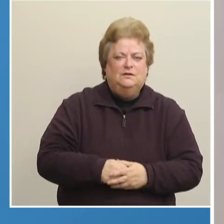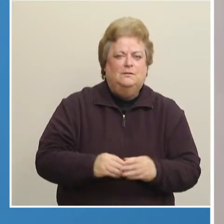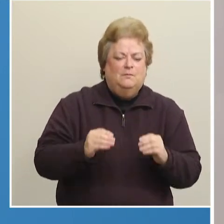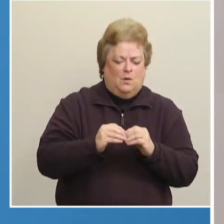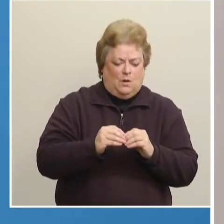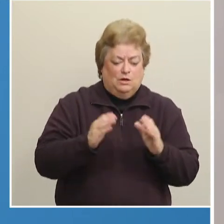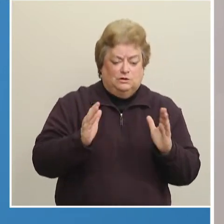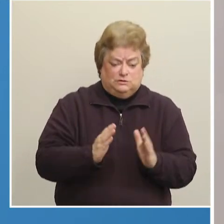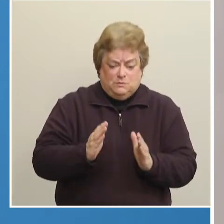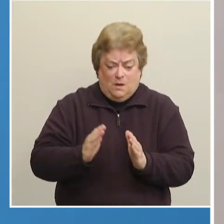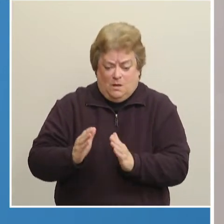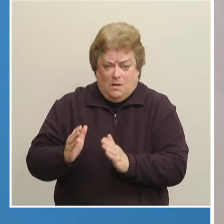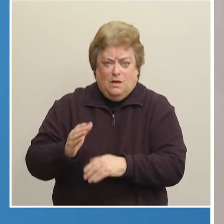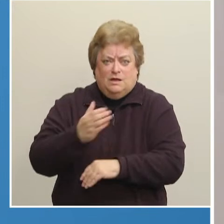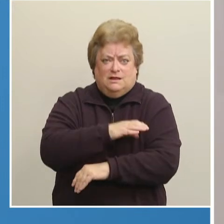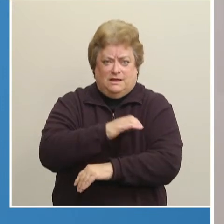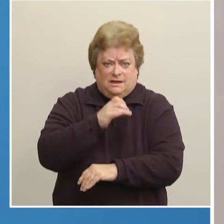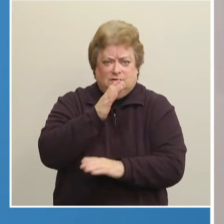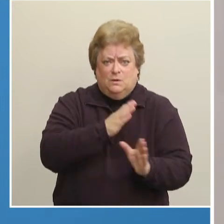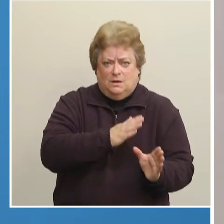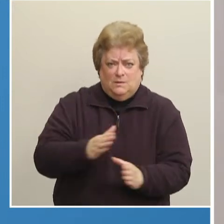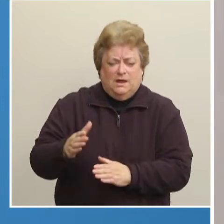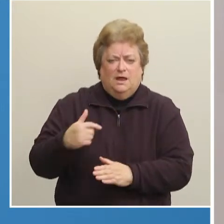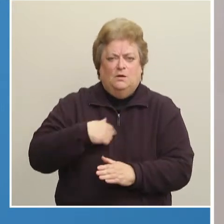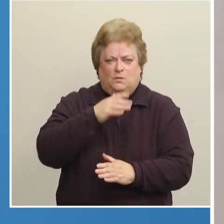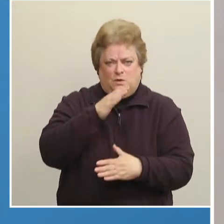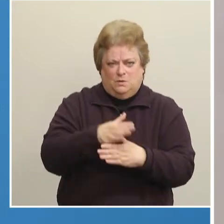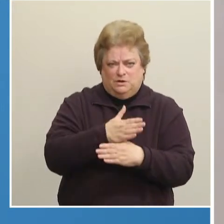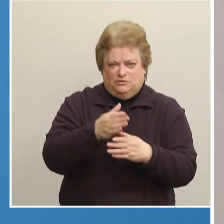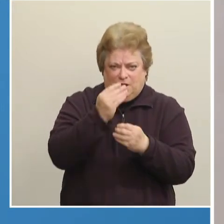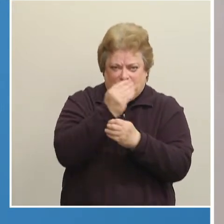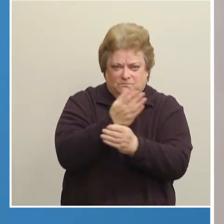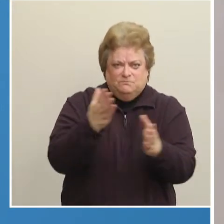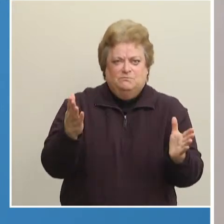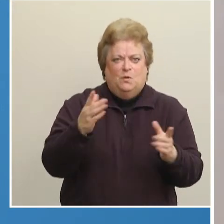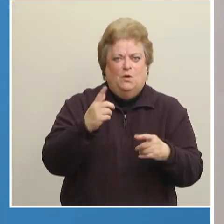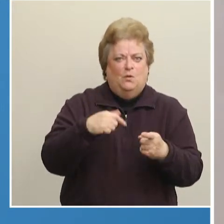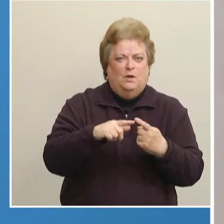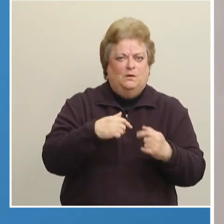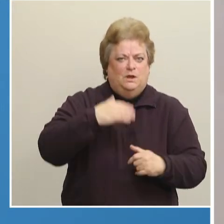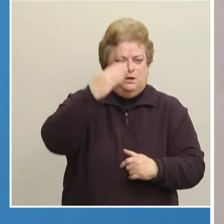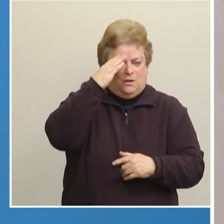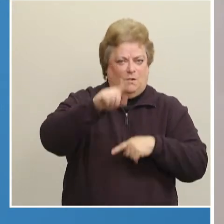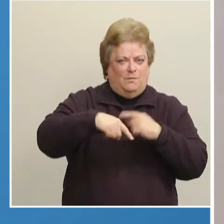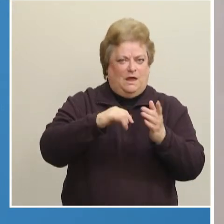clinics are being planned, and we will share dates and locations as they become available.